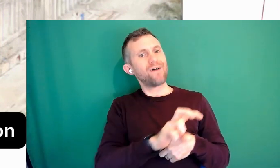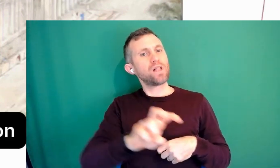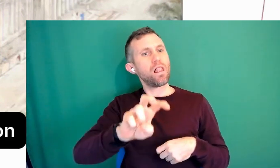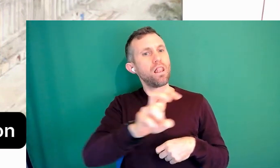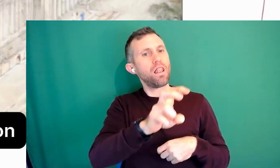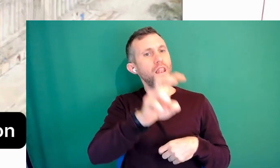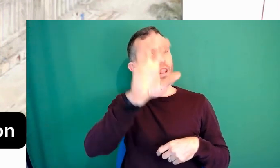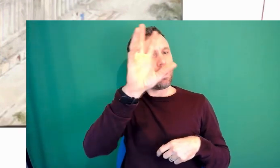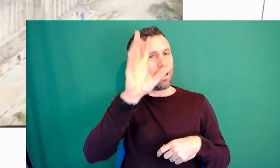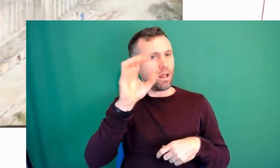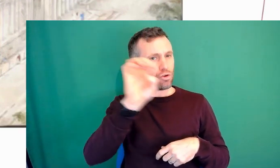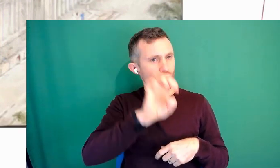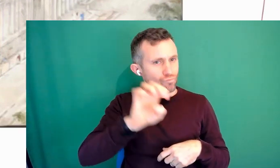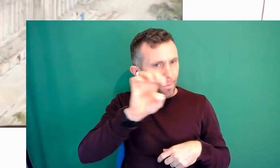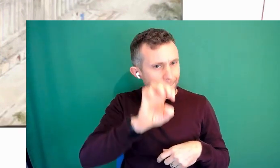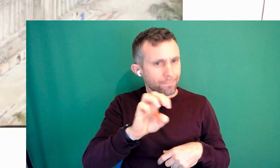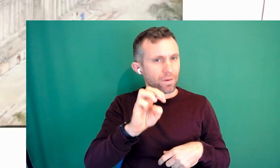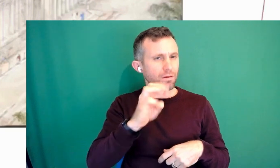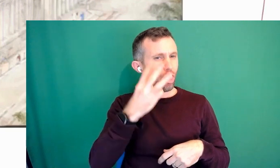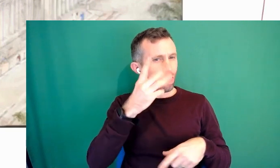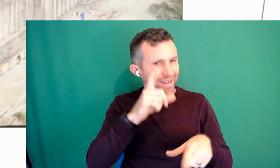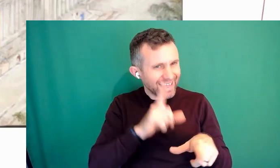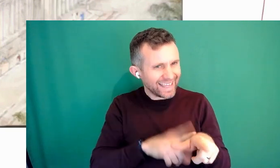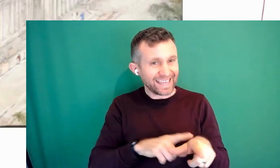a lasting mark on the landscape of London.